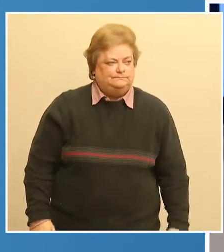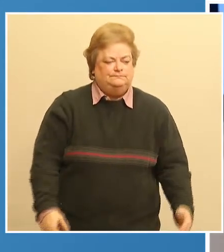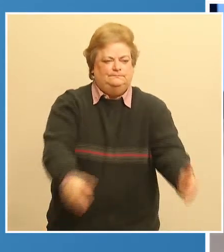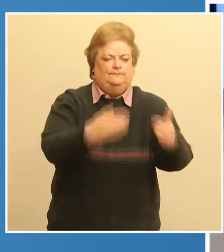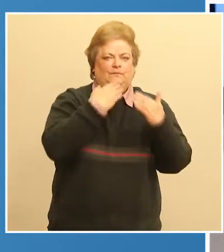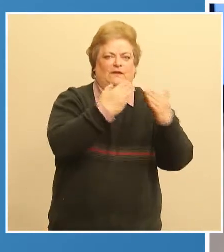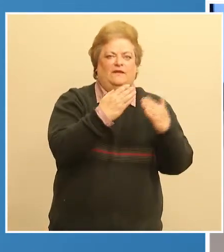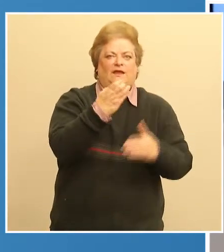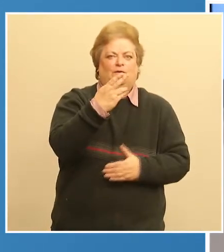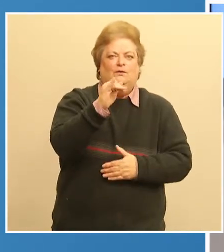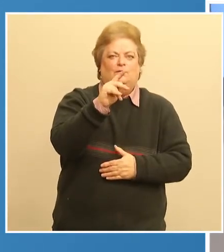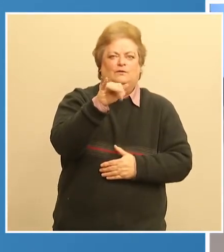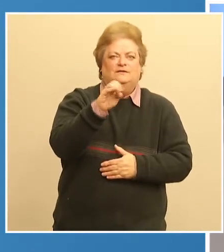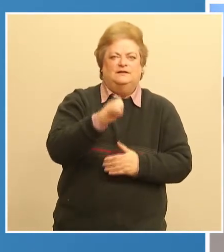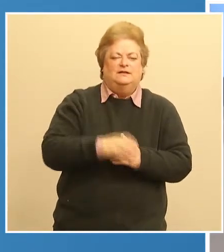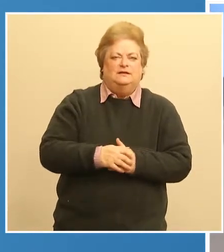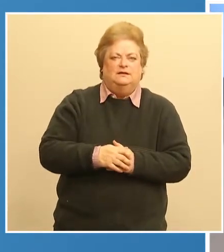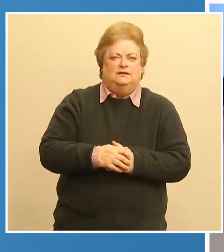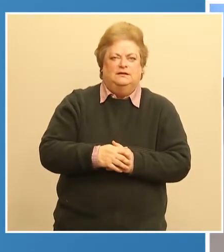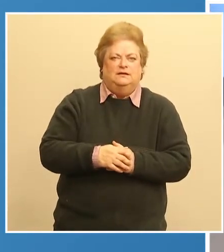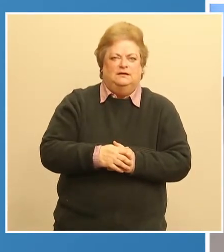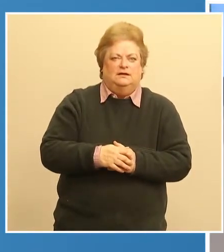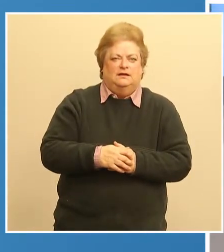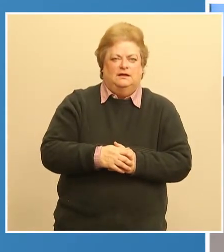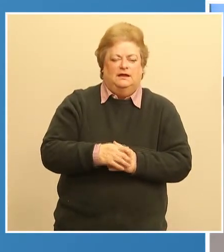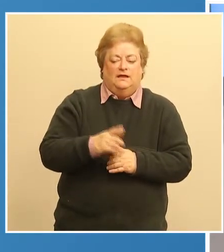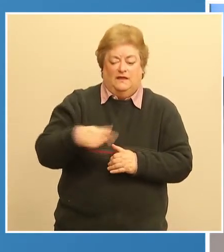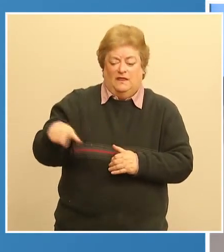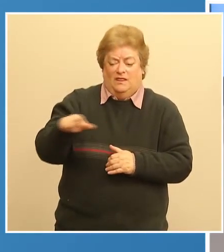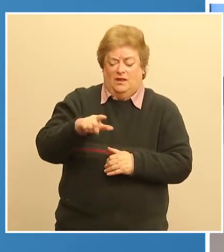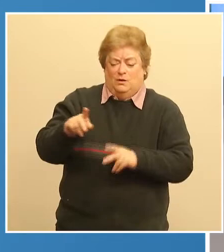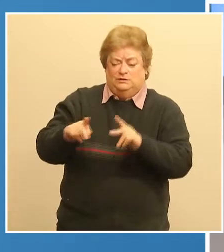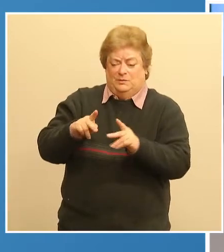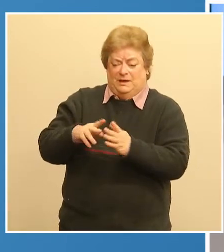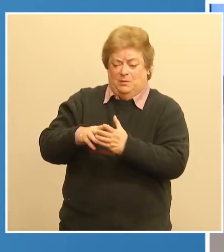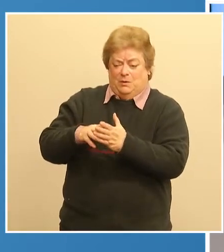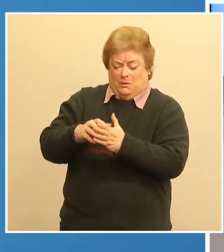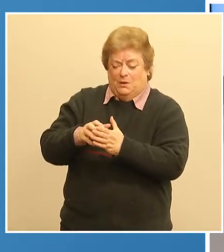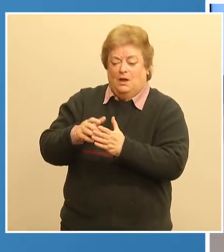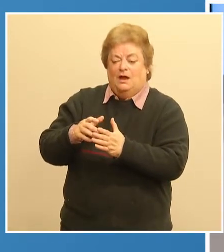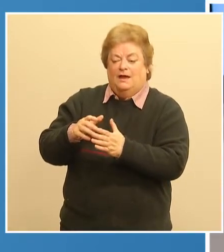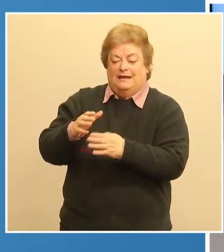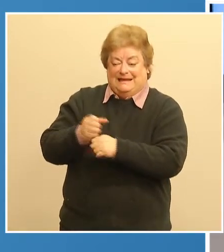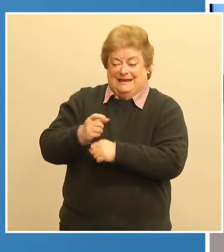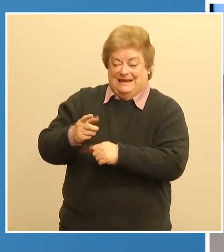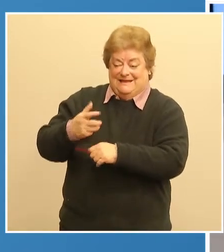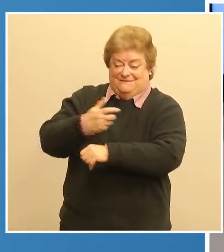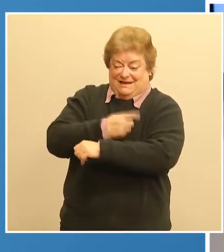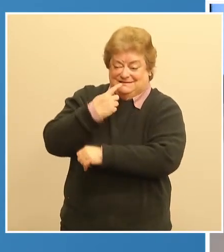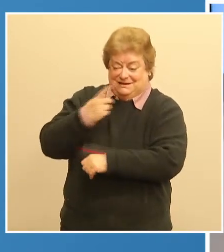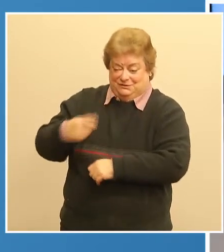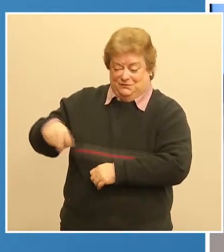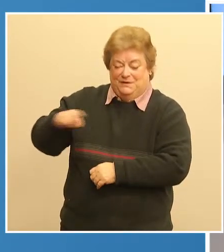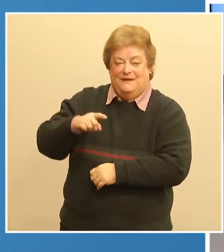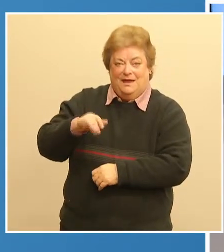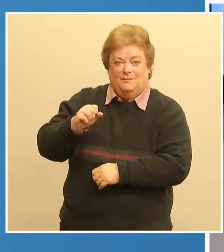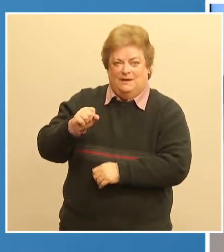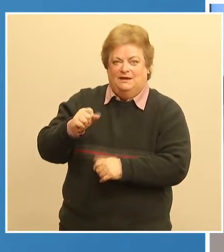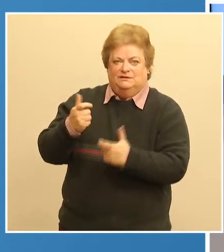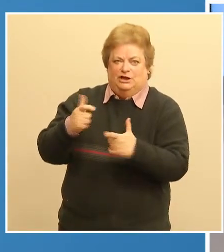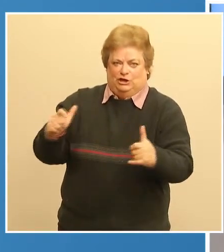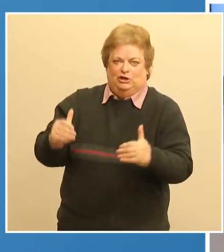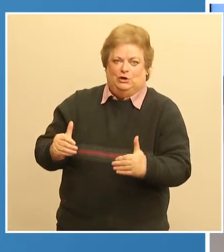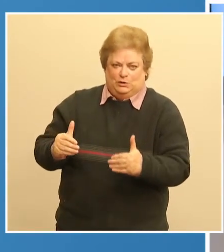Thank you, Christy. Getting these vulnerable residents vaccinated is really a great step forward, and we